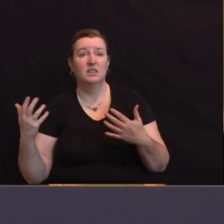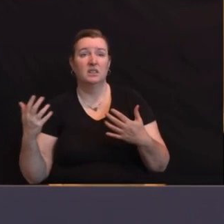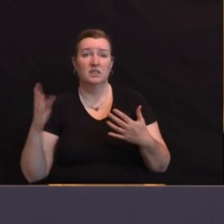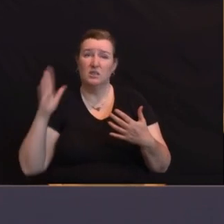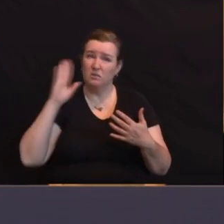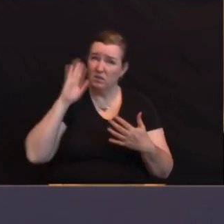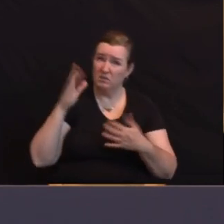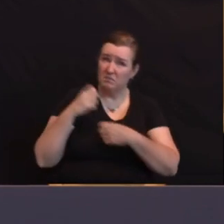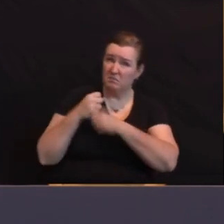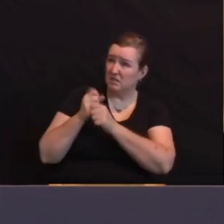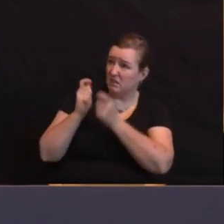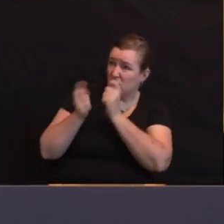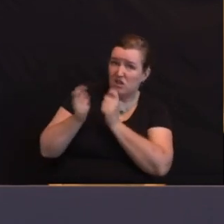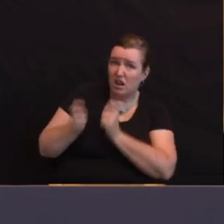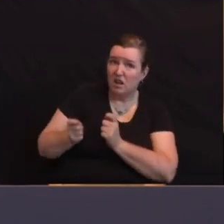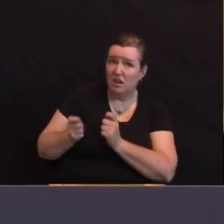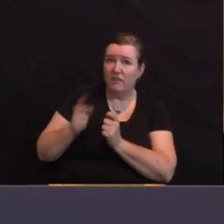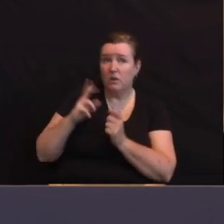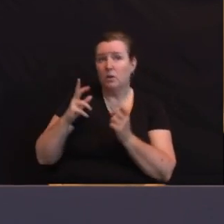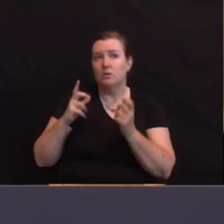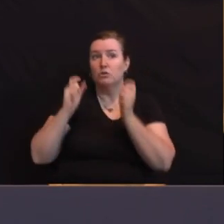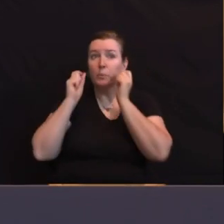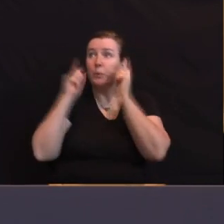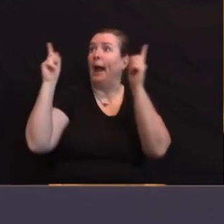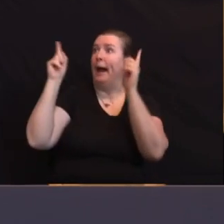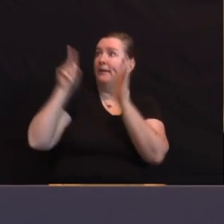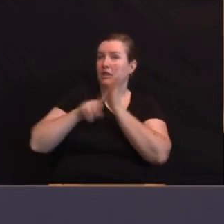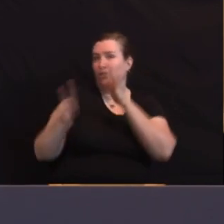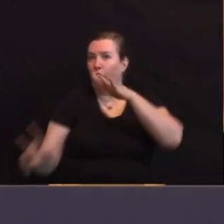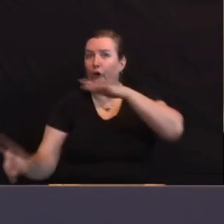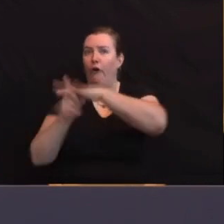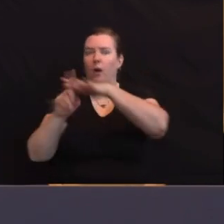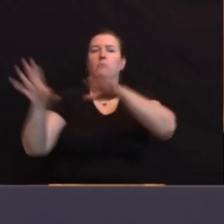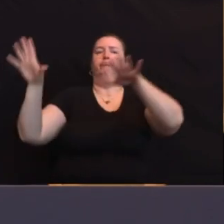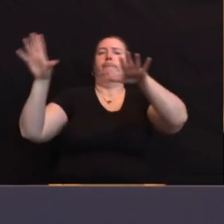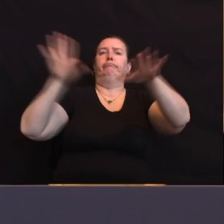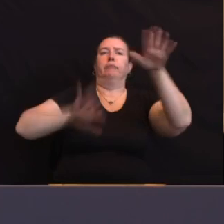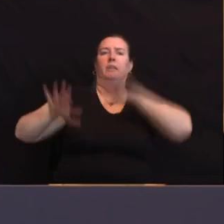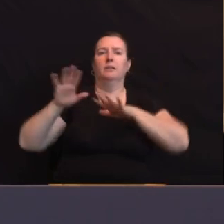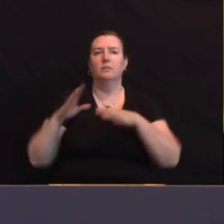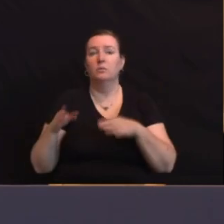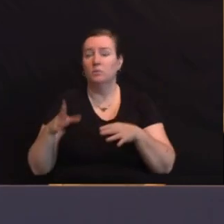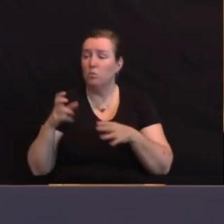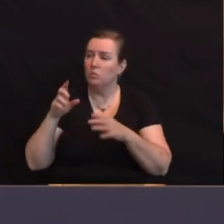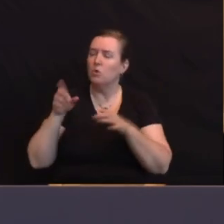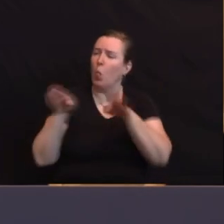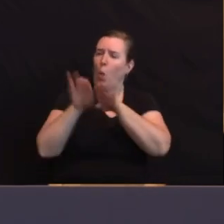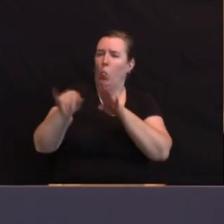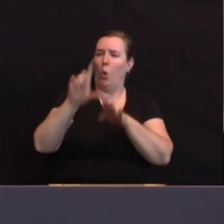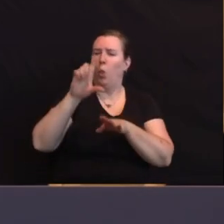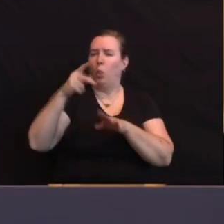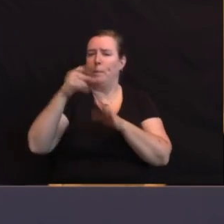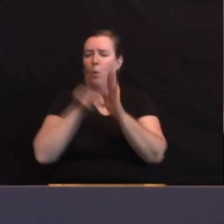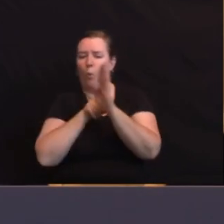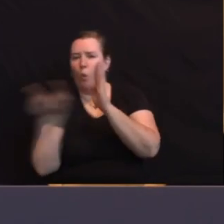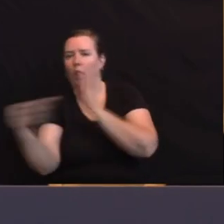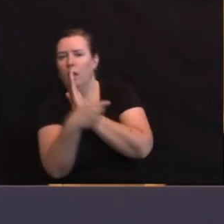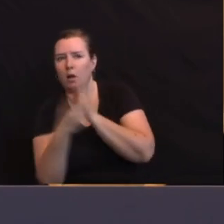it comes to surprise inspections or have any intent to close other loopholes that my colleagues found? Thank you. Thank